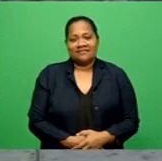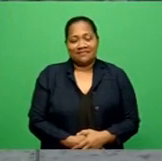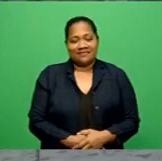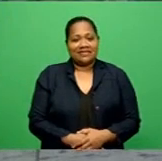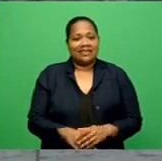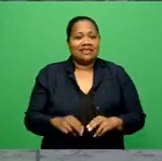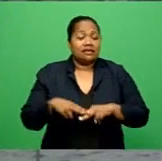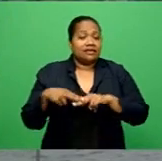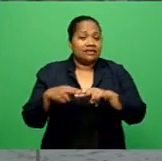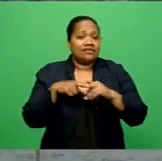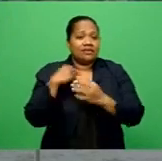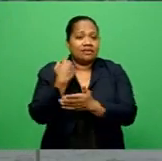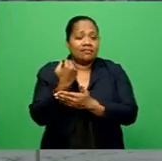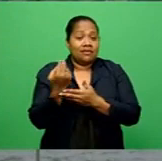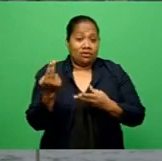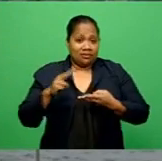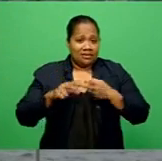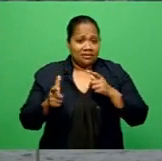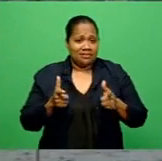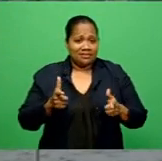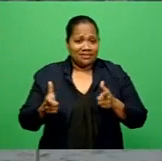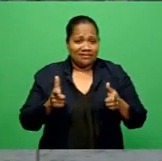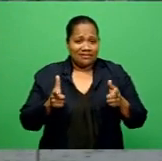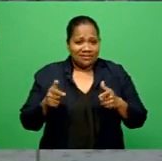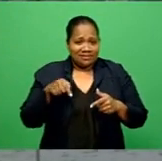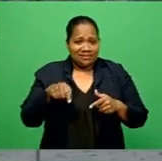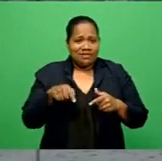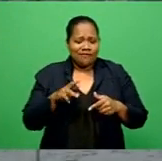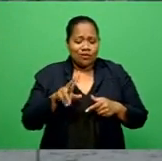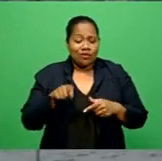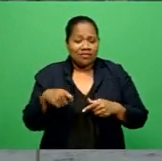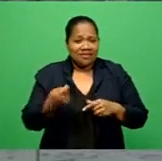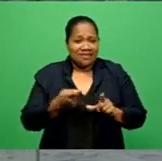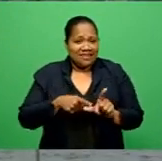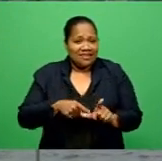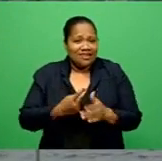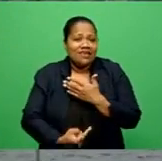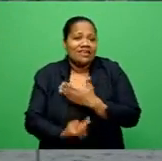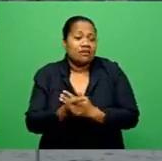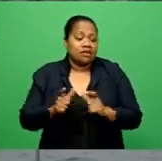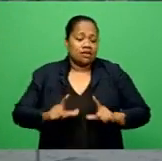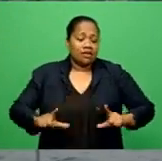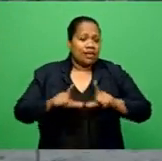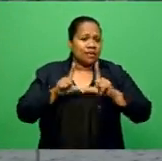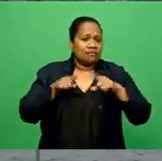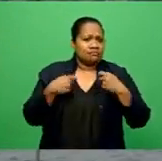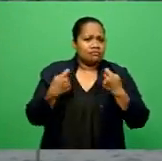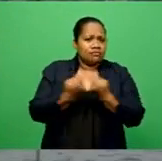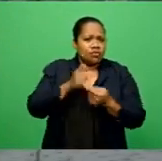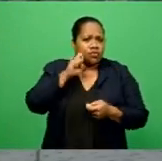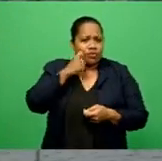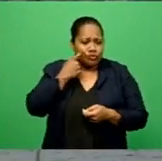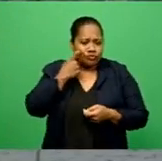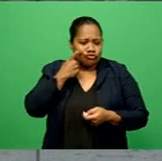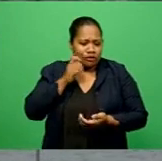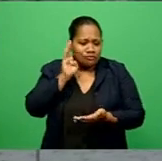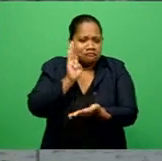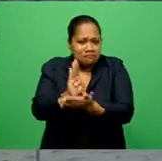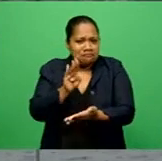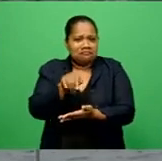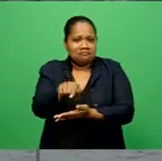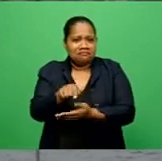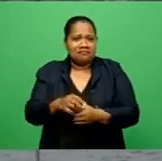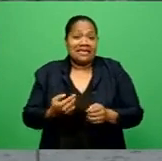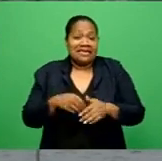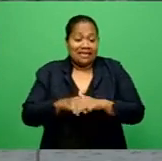With the Fiji Rugby Union 7 series set for next year, local teams will be vying to book a spot in the inaugural